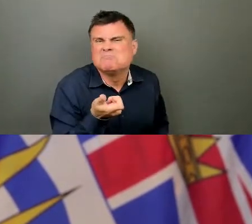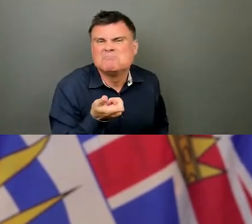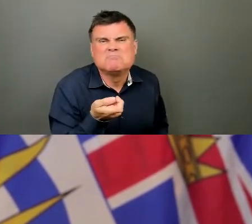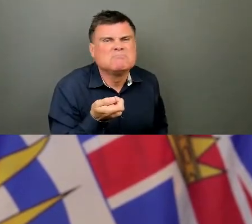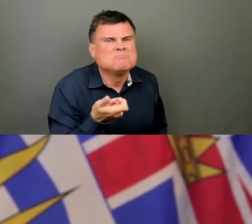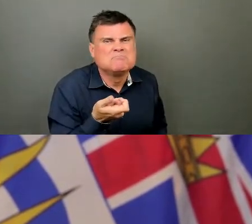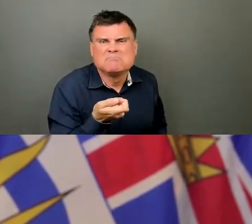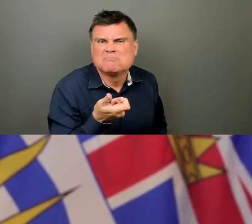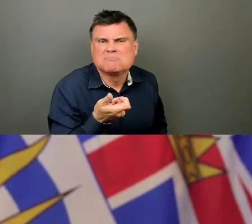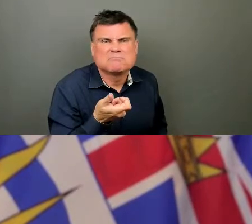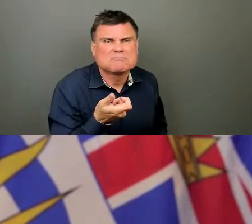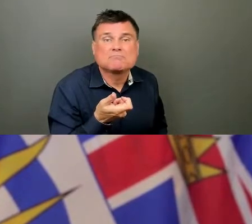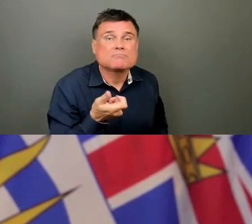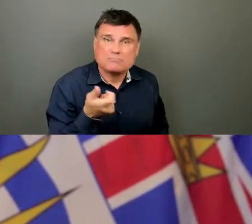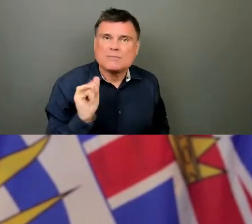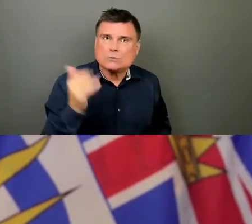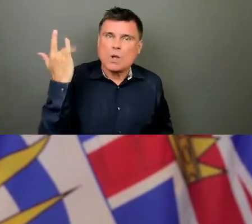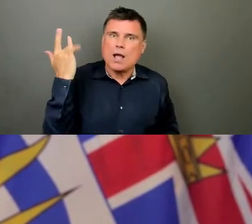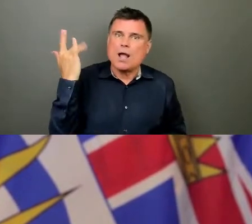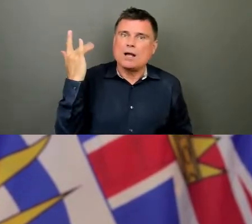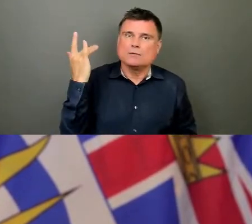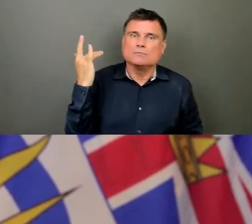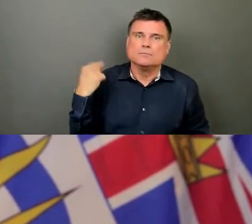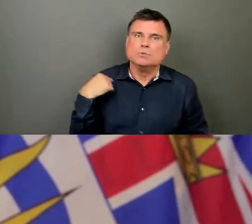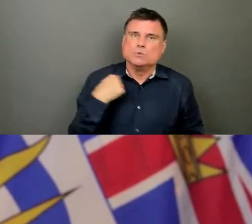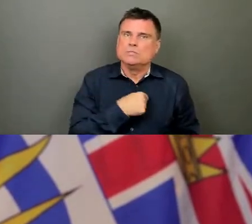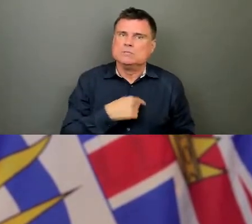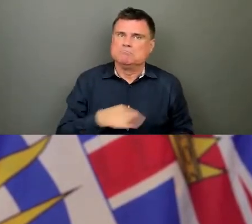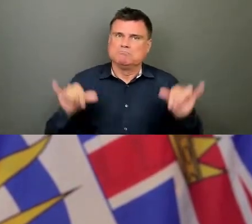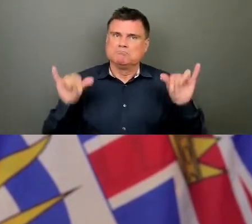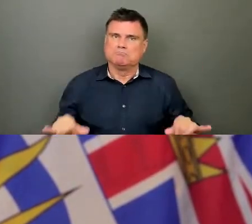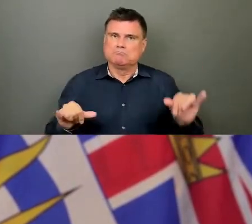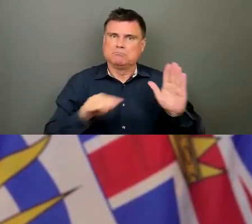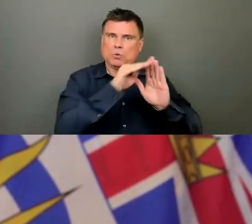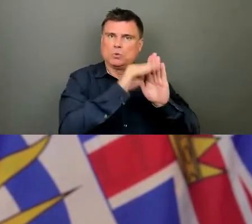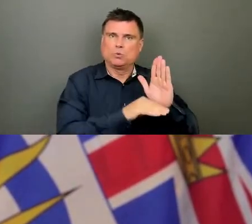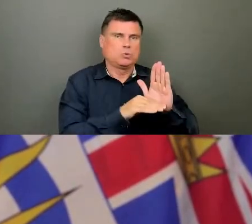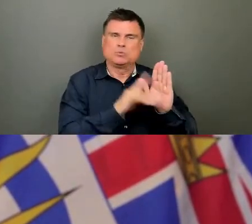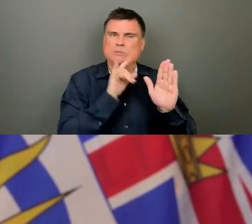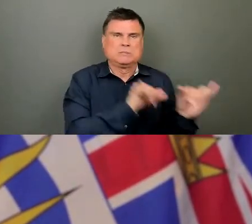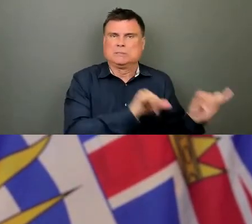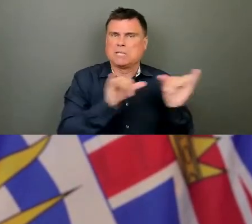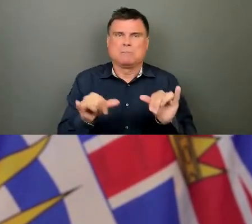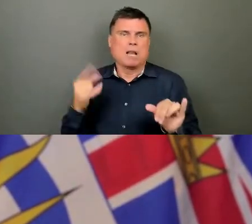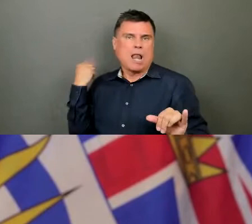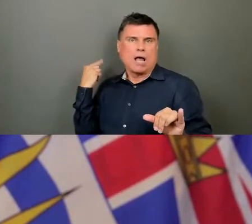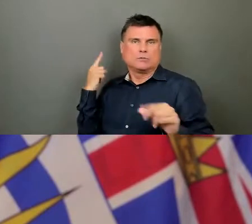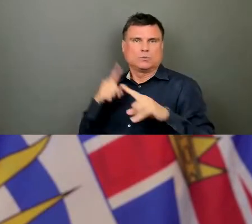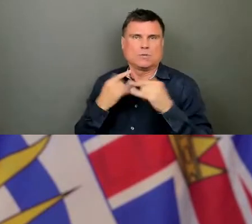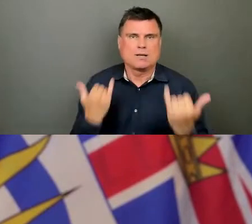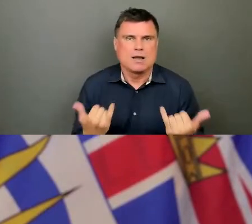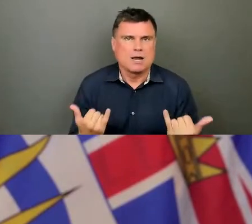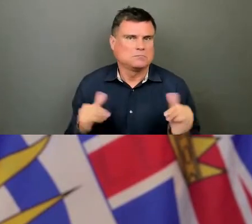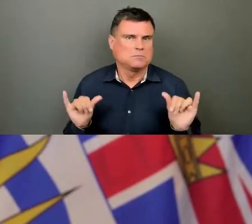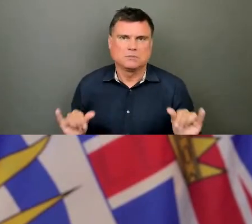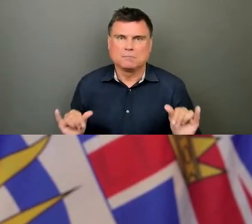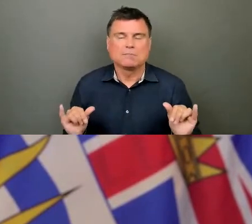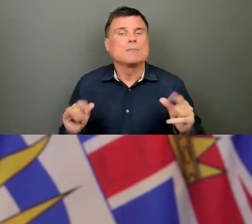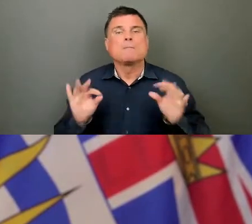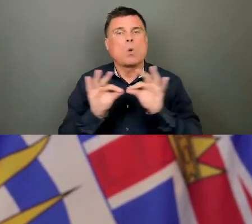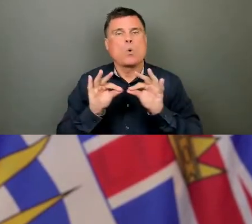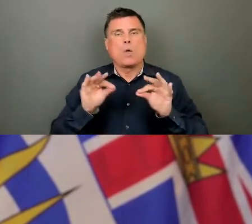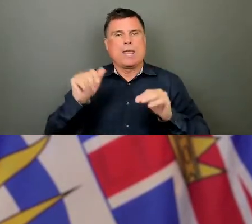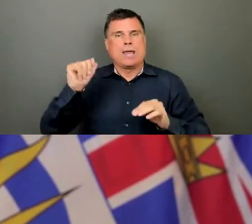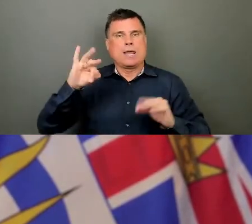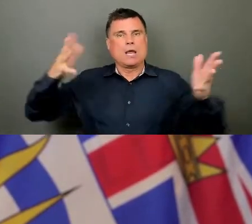you know, that's why we put in place the same measures that we had pretty much in place last year. The focus on ventilation over the summer,